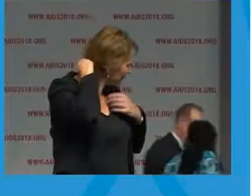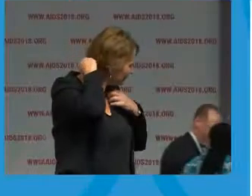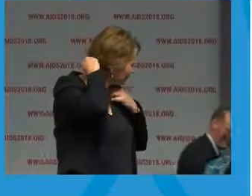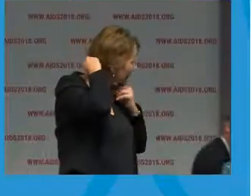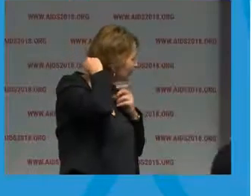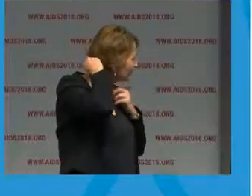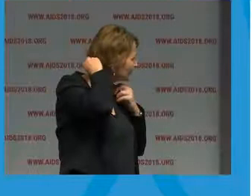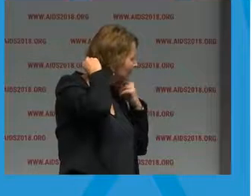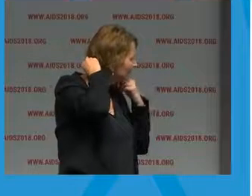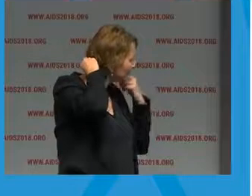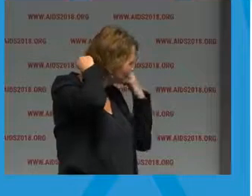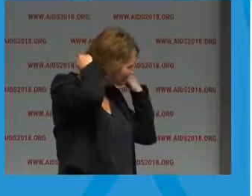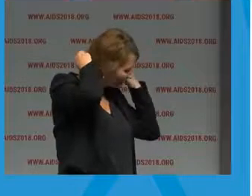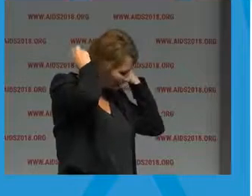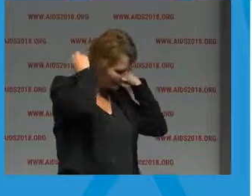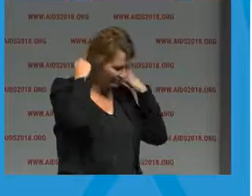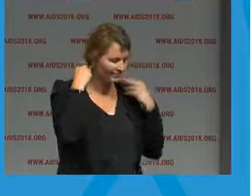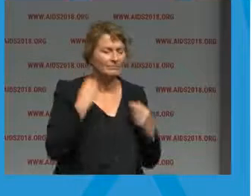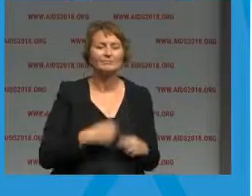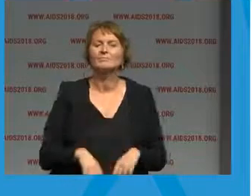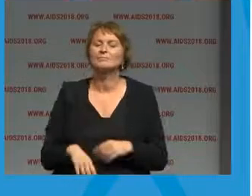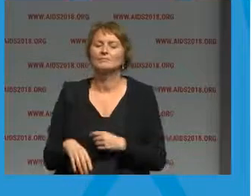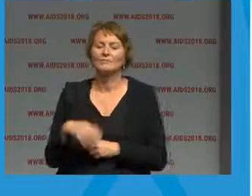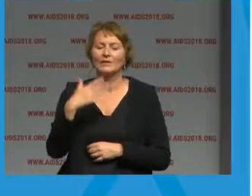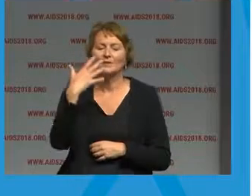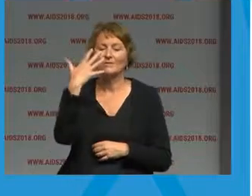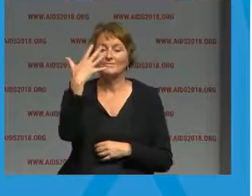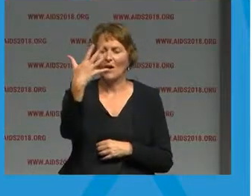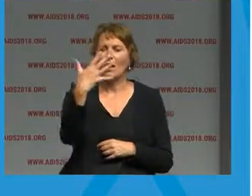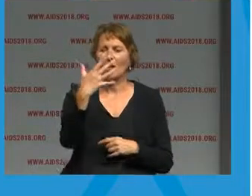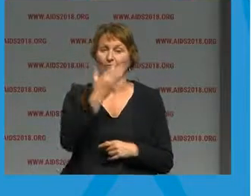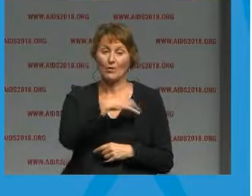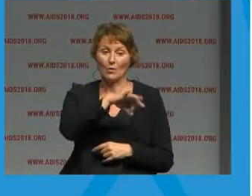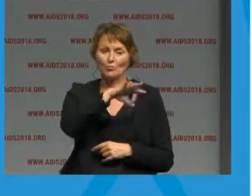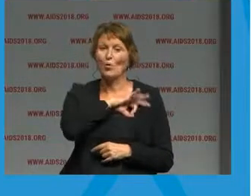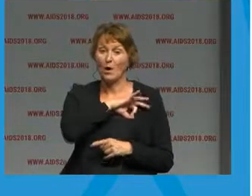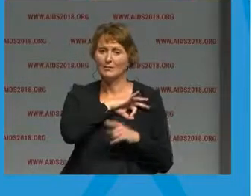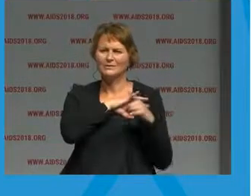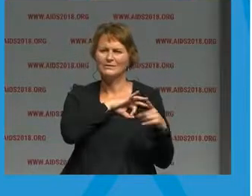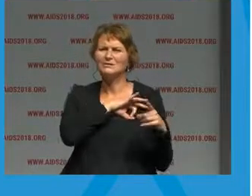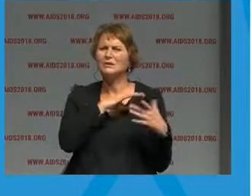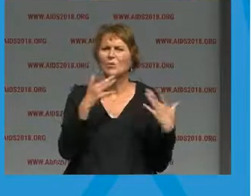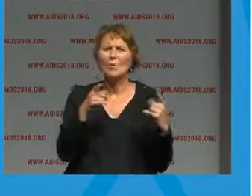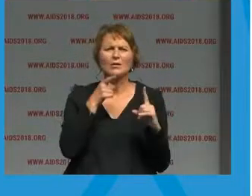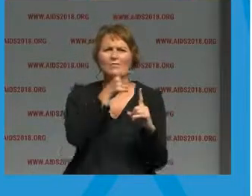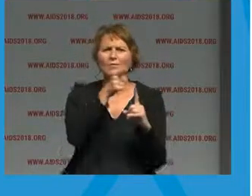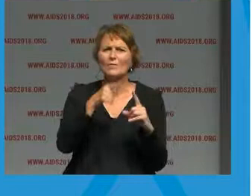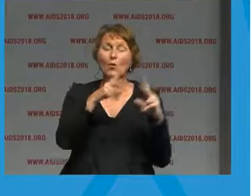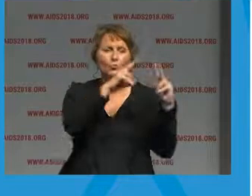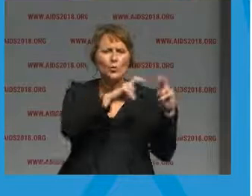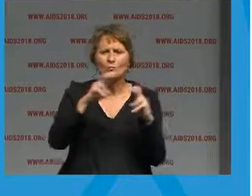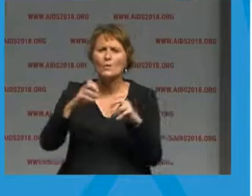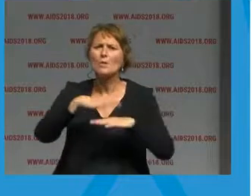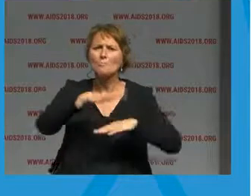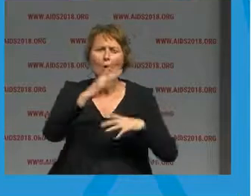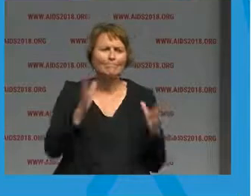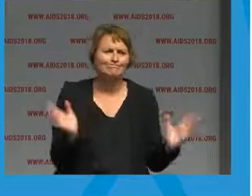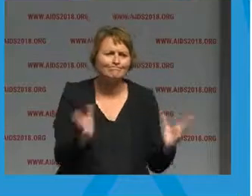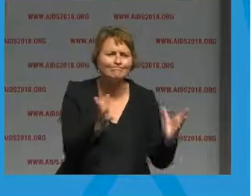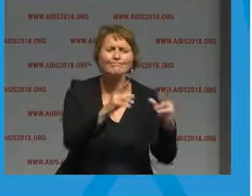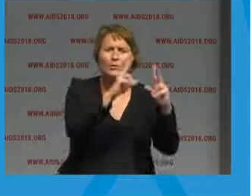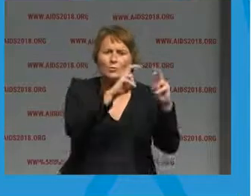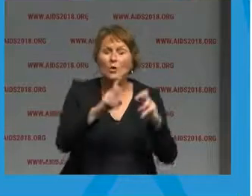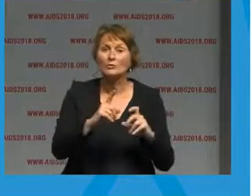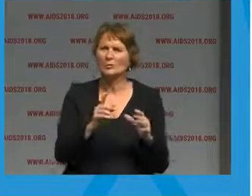The 5 $2,000 IS-TB HIV research prizes are incentives for researchers to investigate pertinent